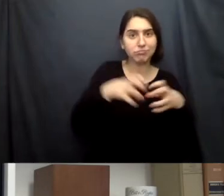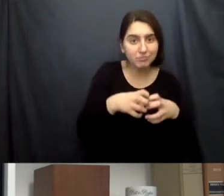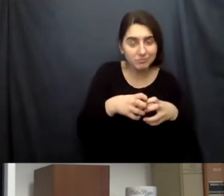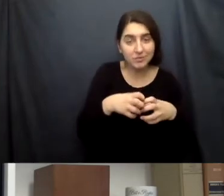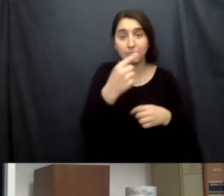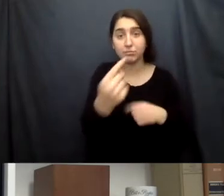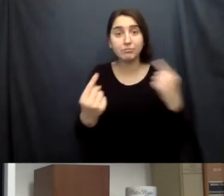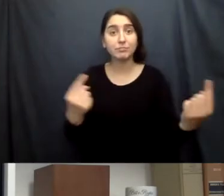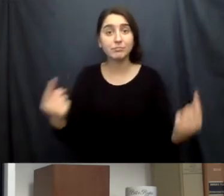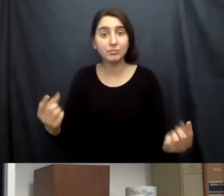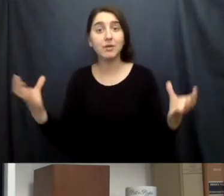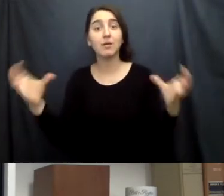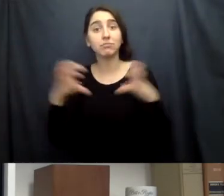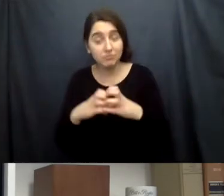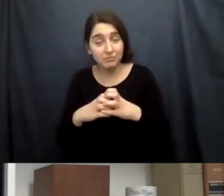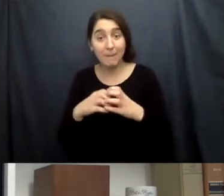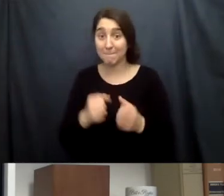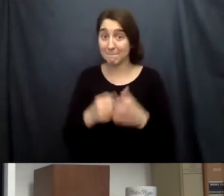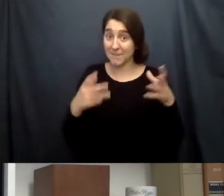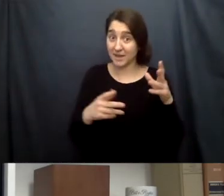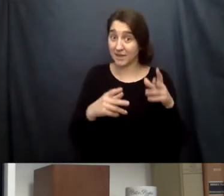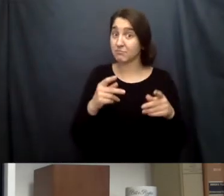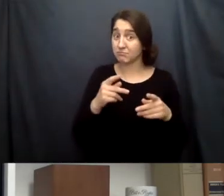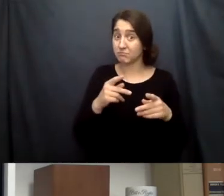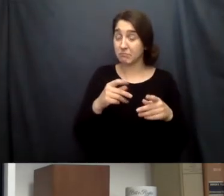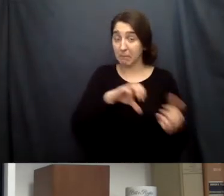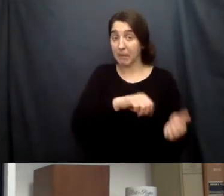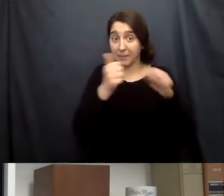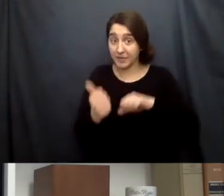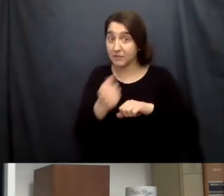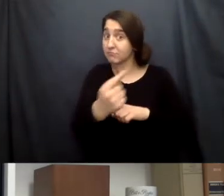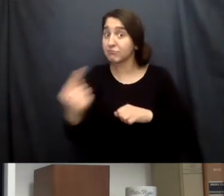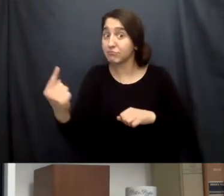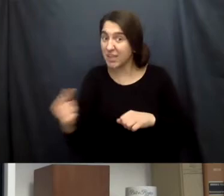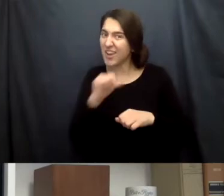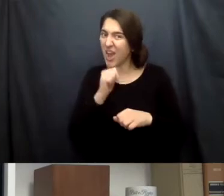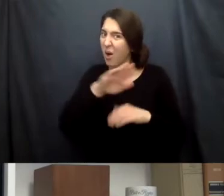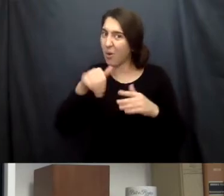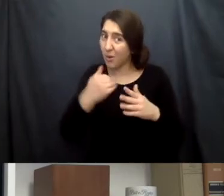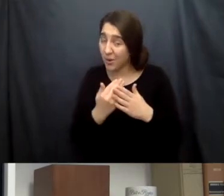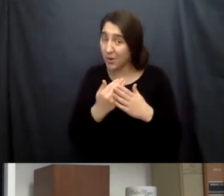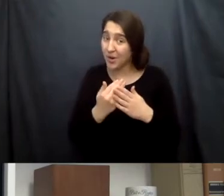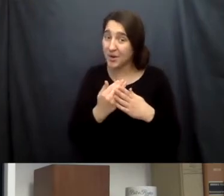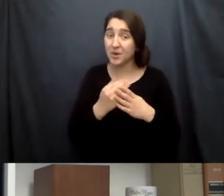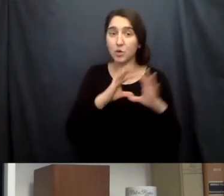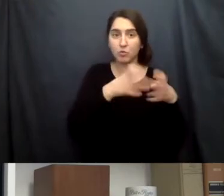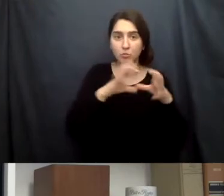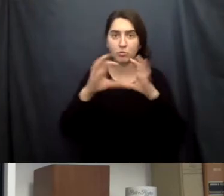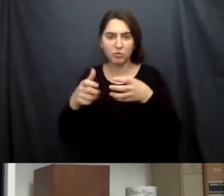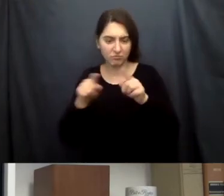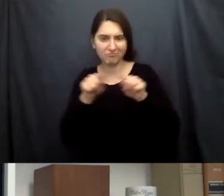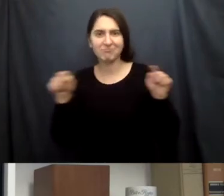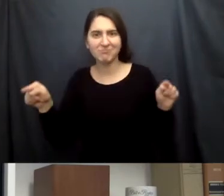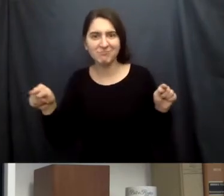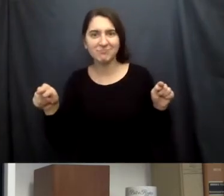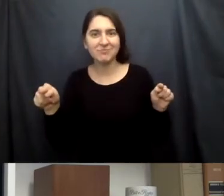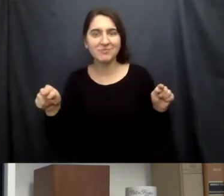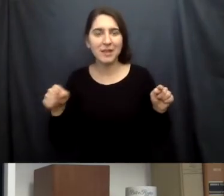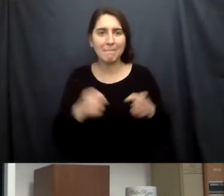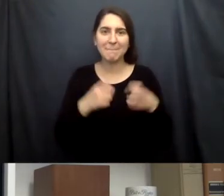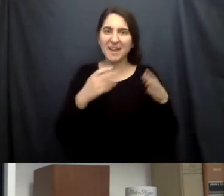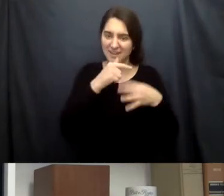civility. We bring together churches, denominations, individuals, most of whom are Baptist, but not